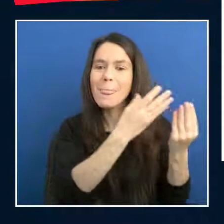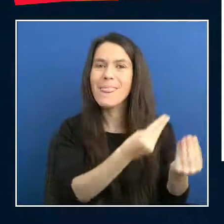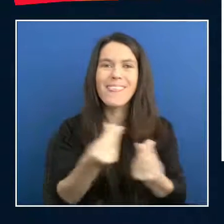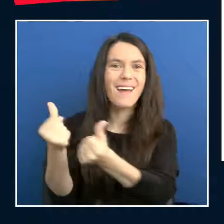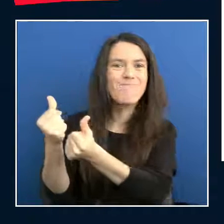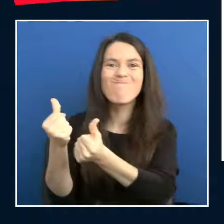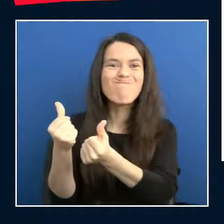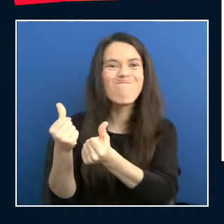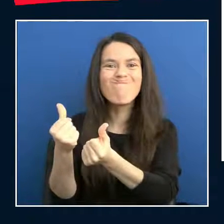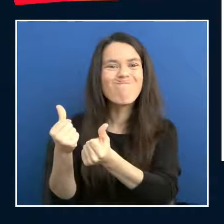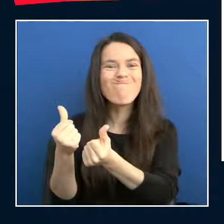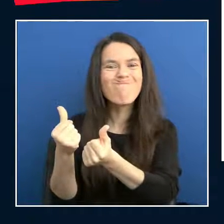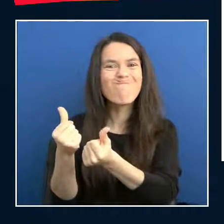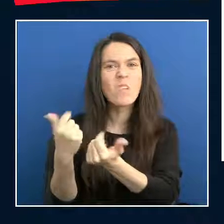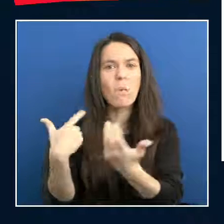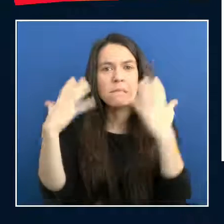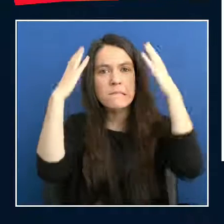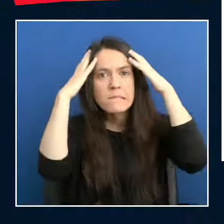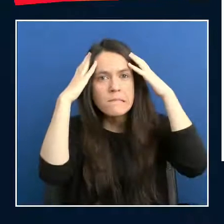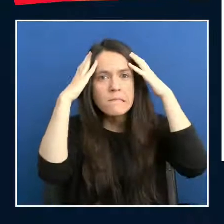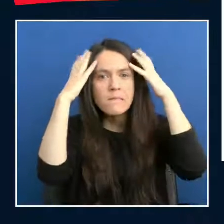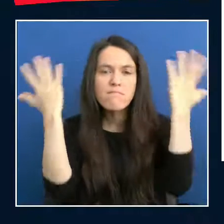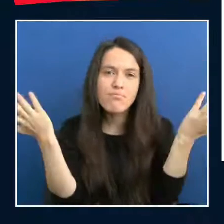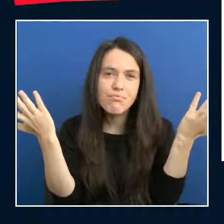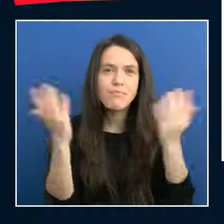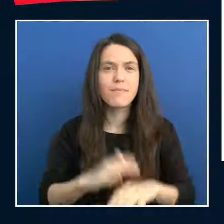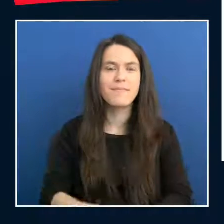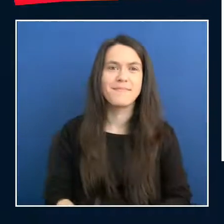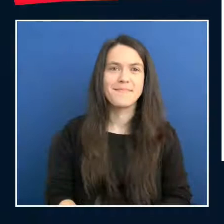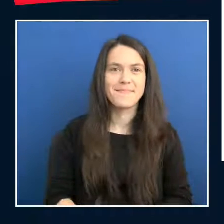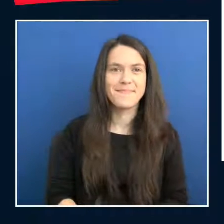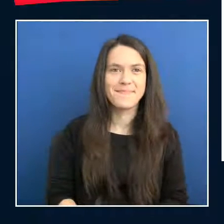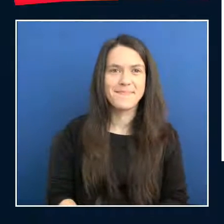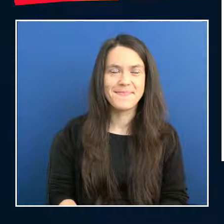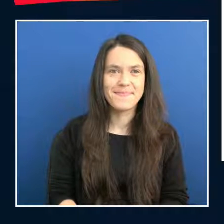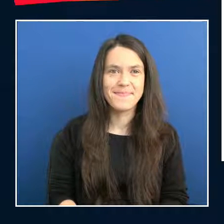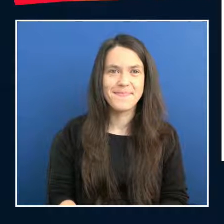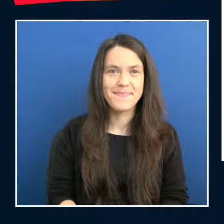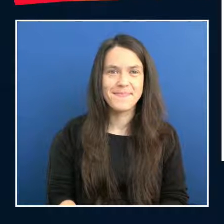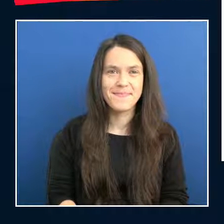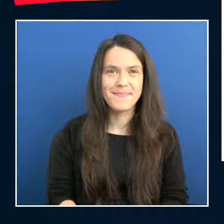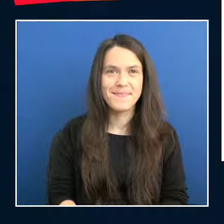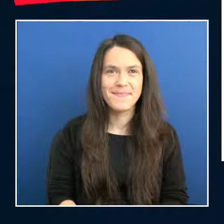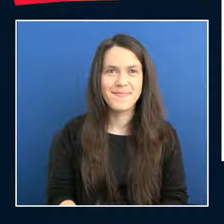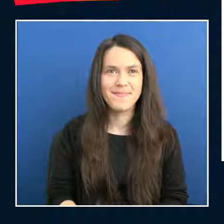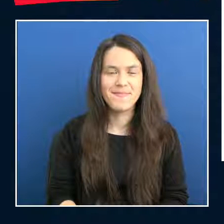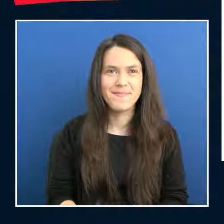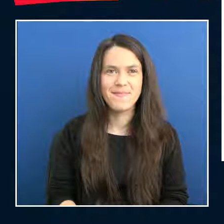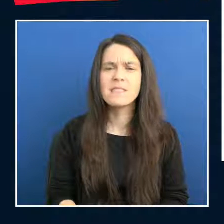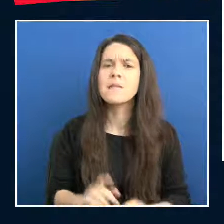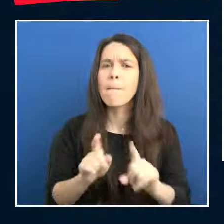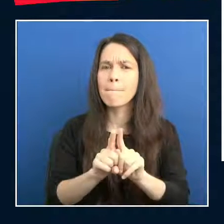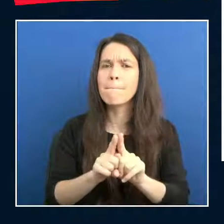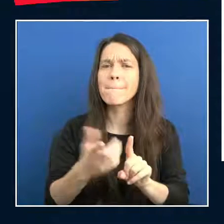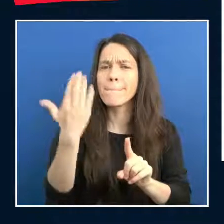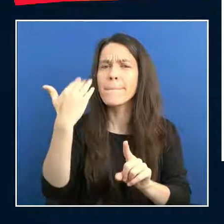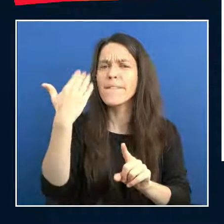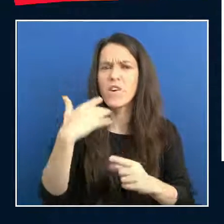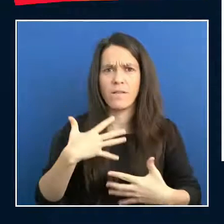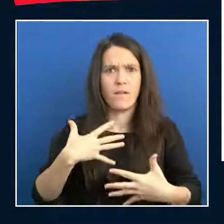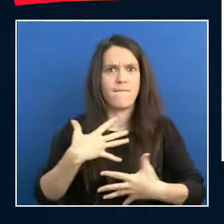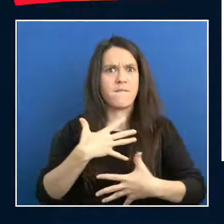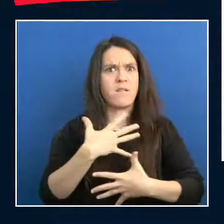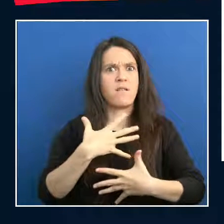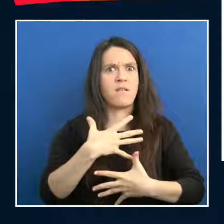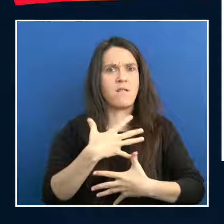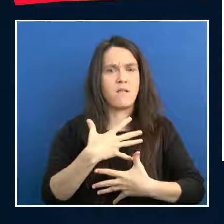which is a bit of a hassle, which shouldn't be the case nowadays. There was also more fear involved. So specifically when we had